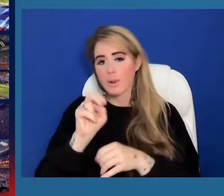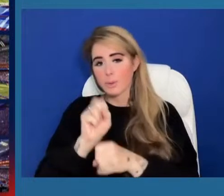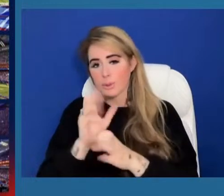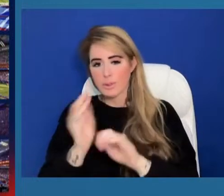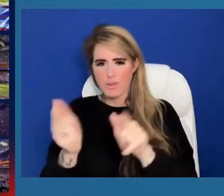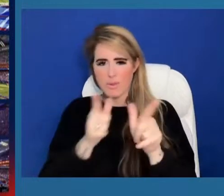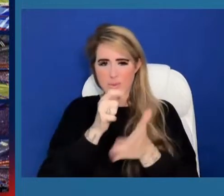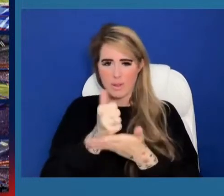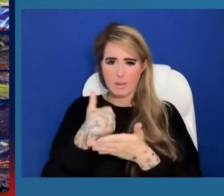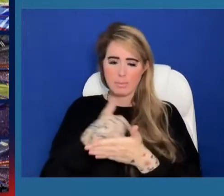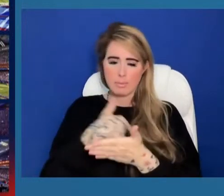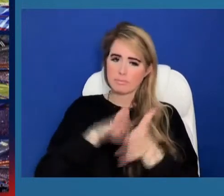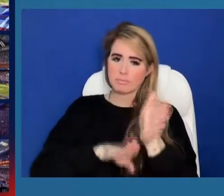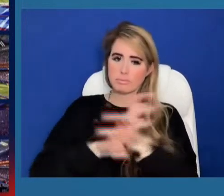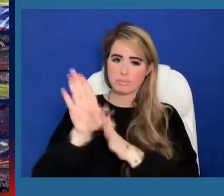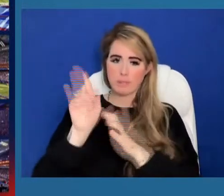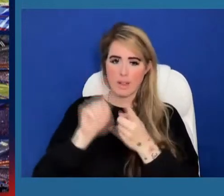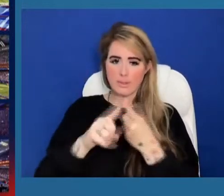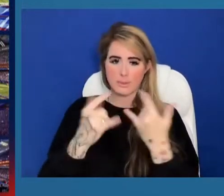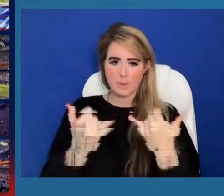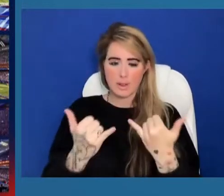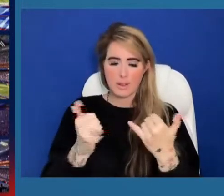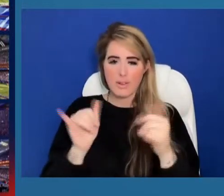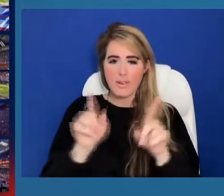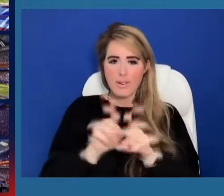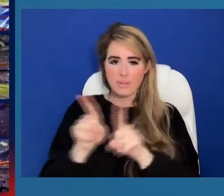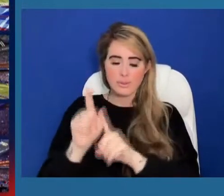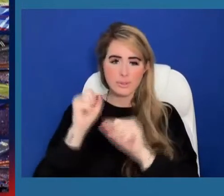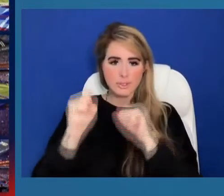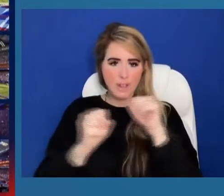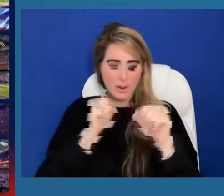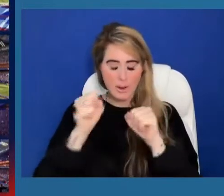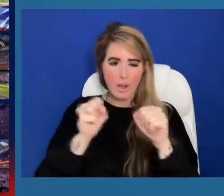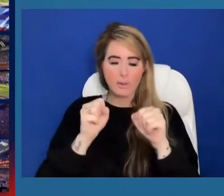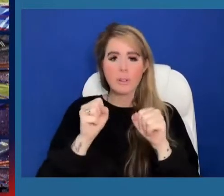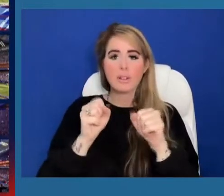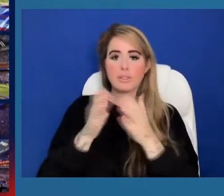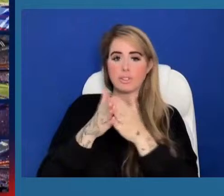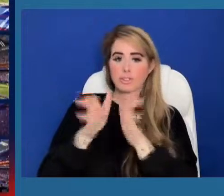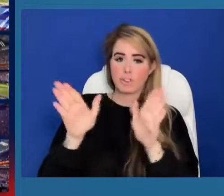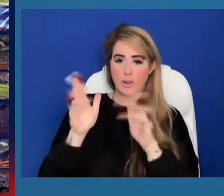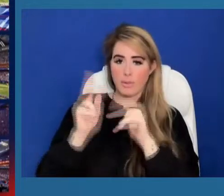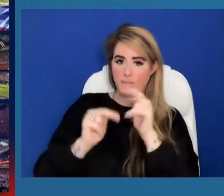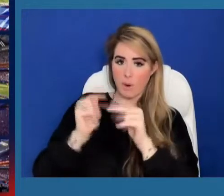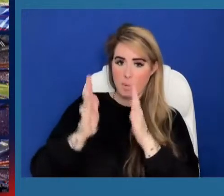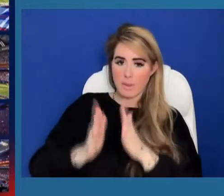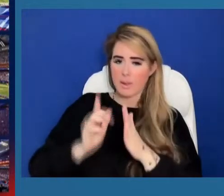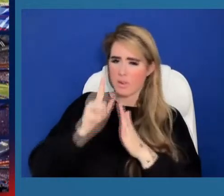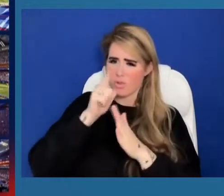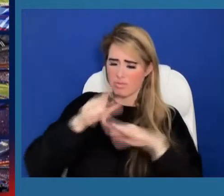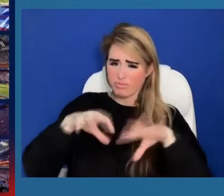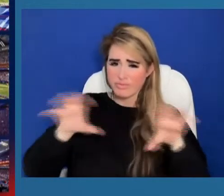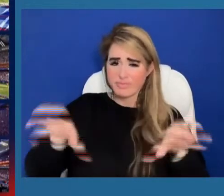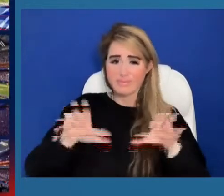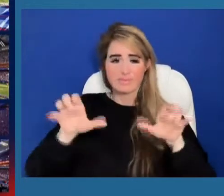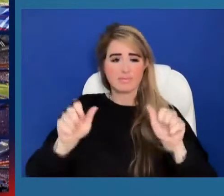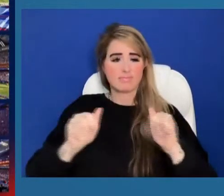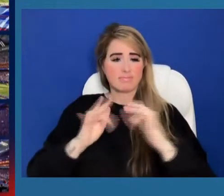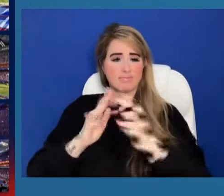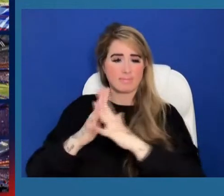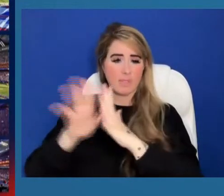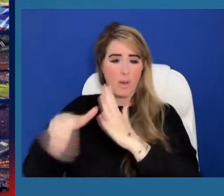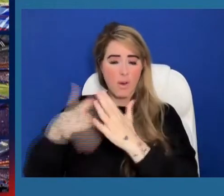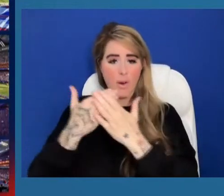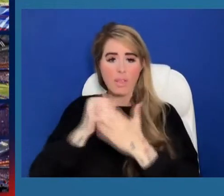today. We also have to shout out the general foreman in charge of erecting all of the steel and precast for